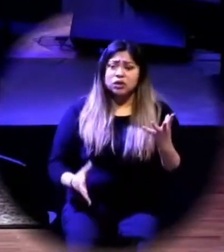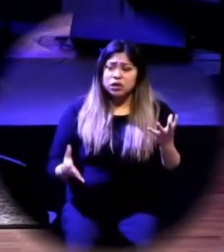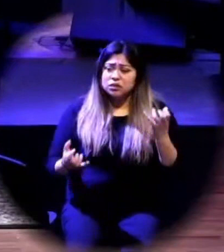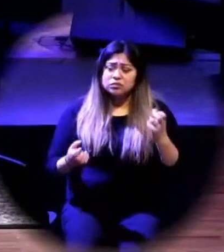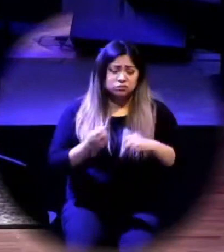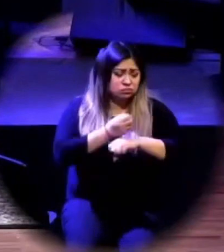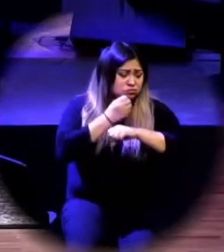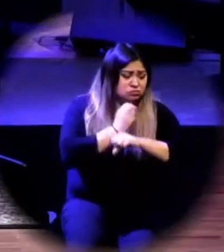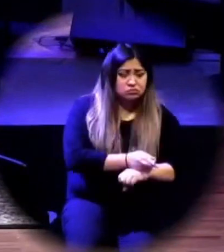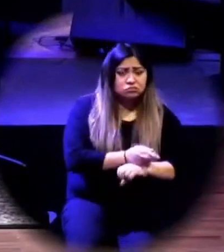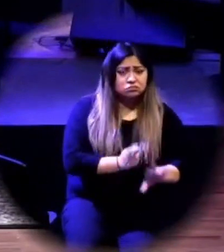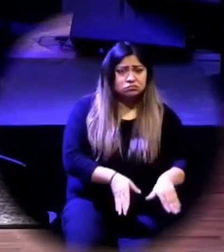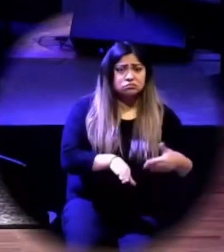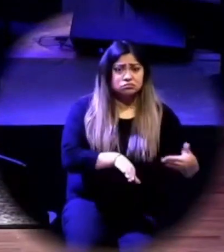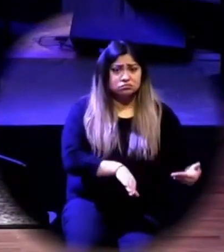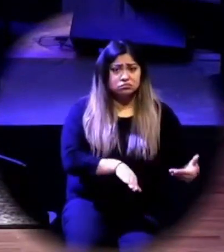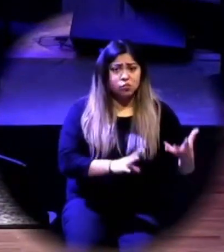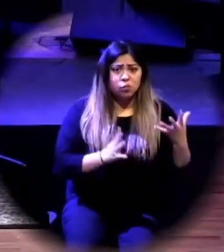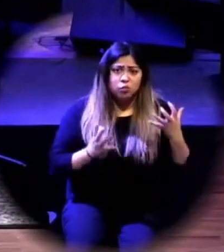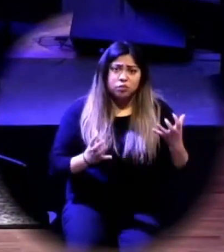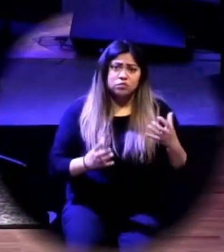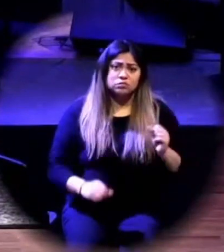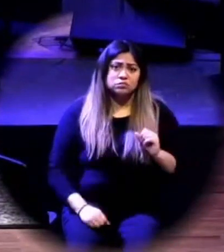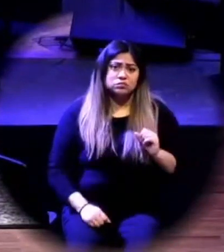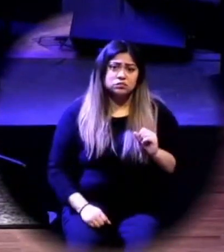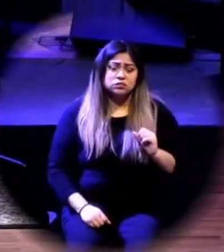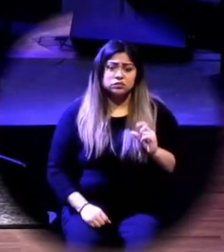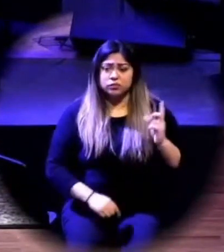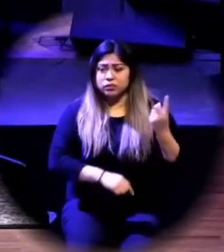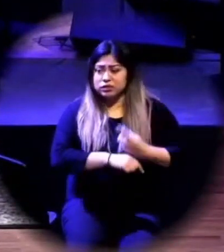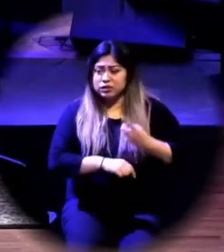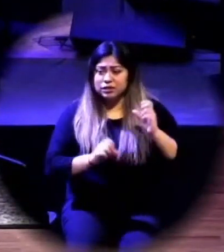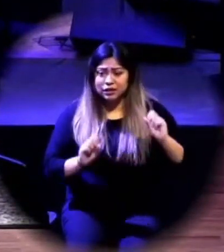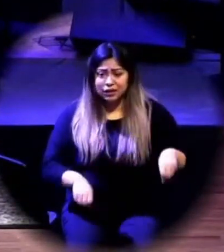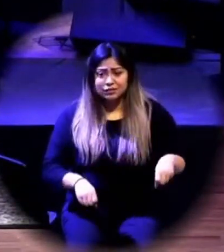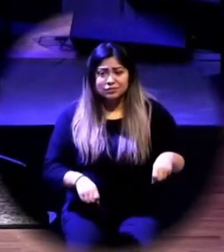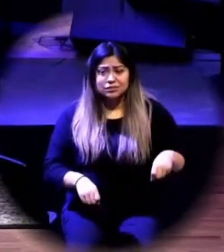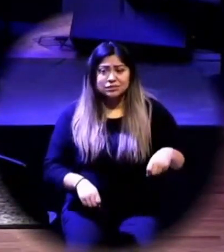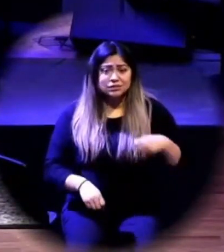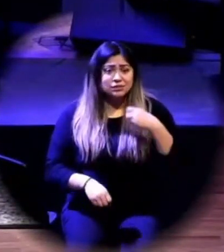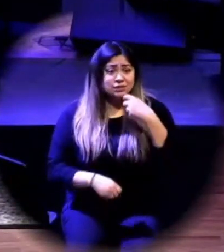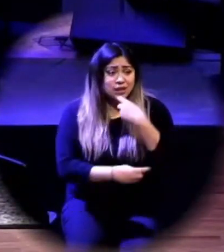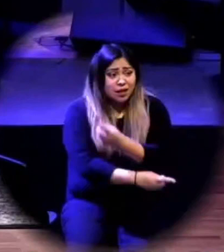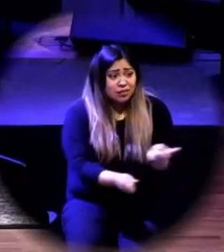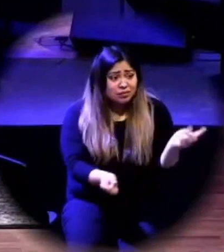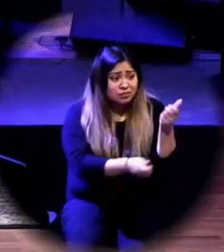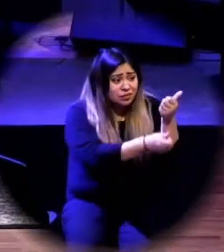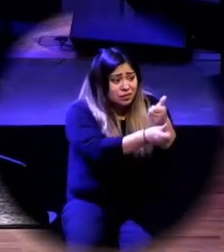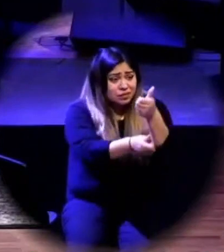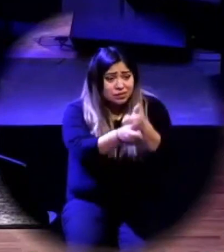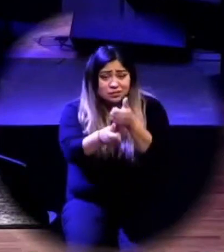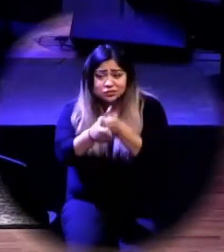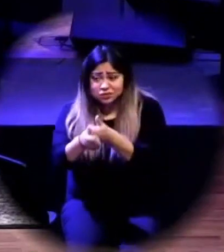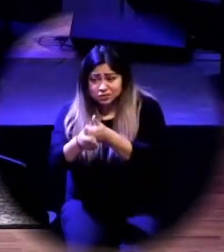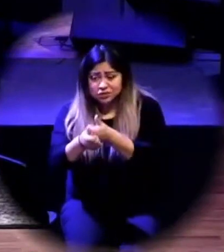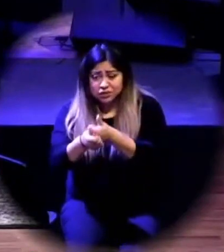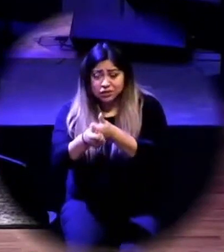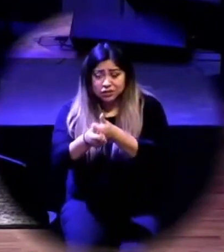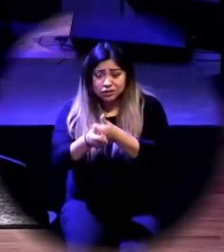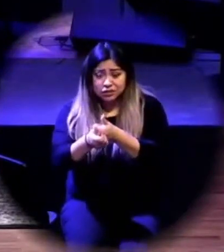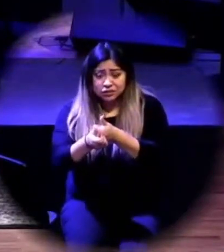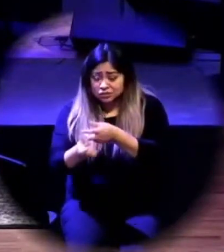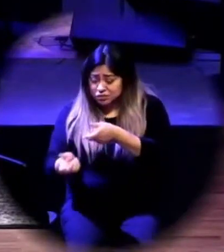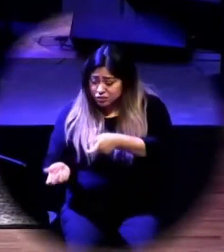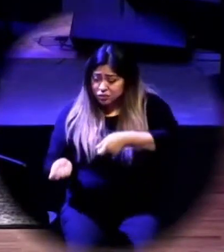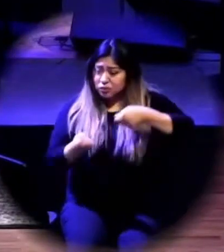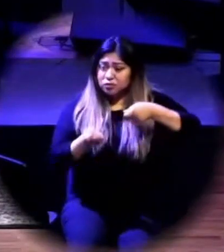death itself so that he might one day say to each one of us, rise up, and